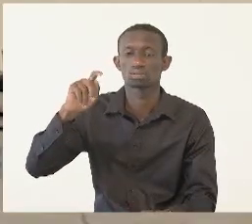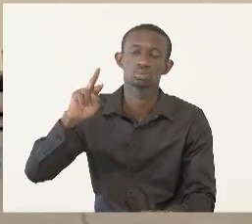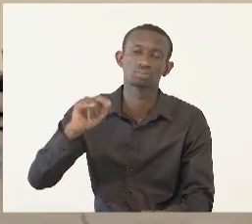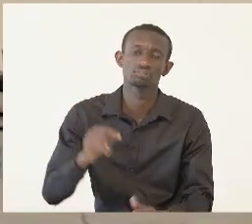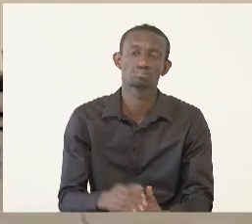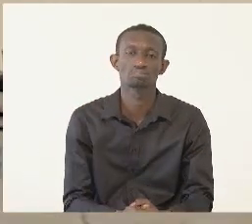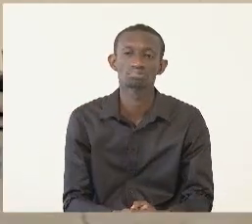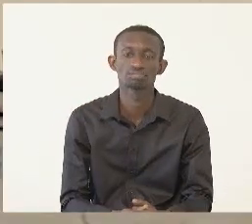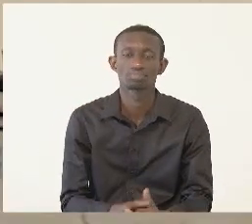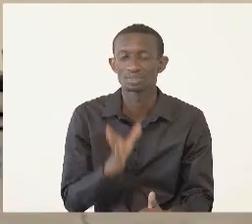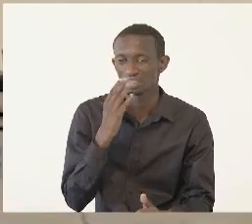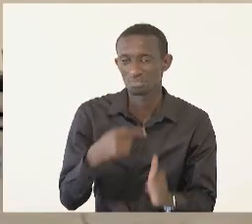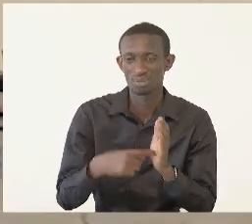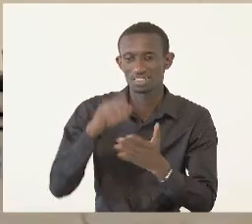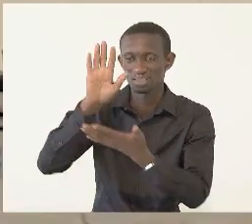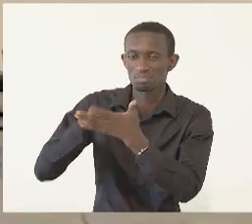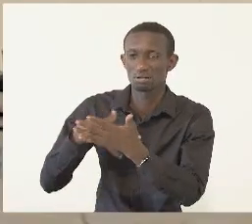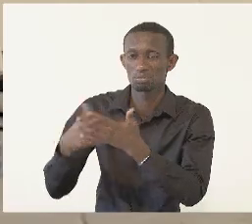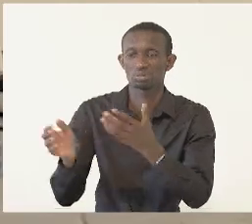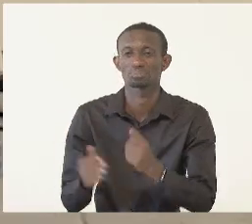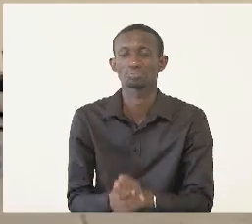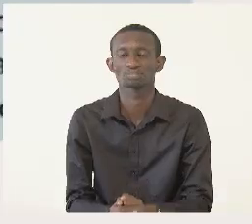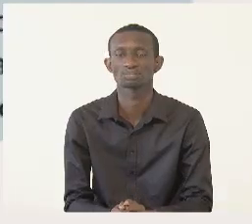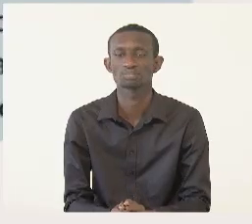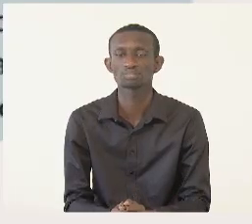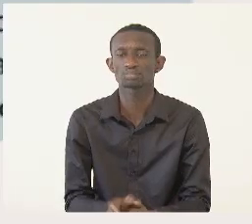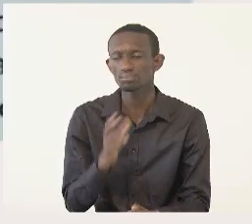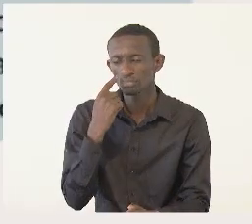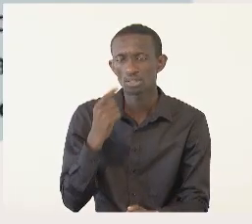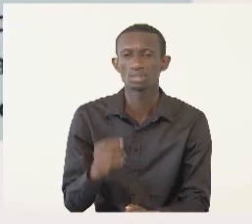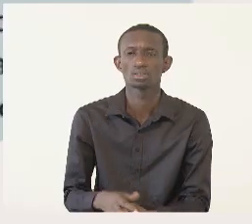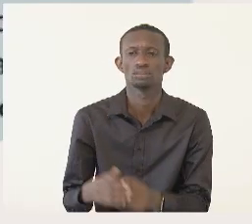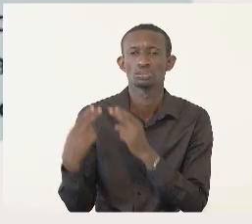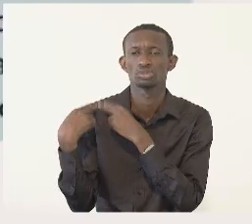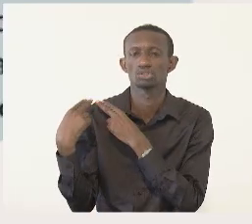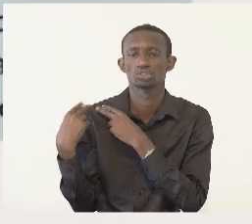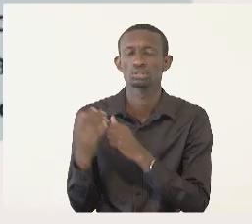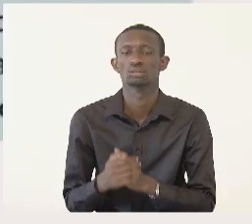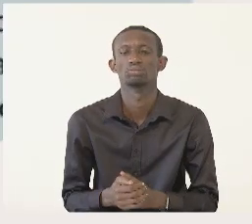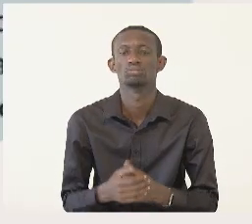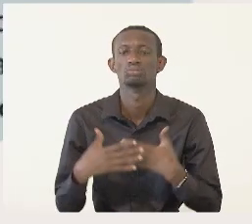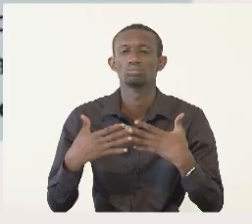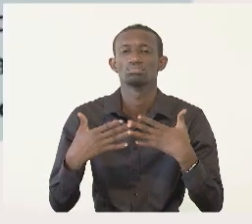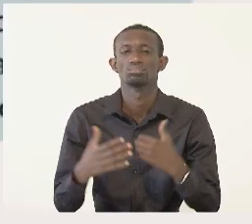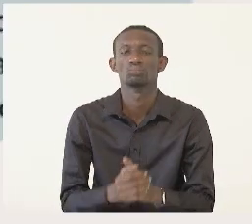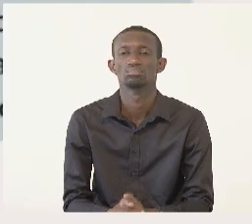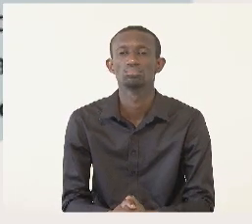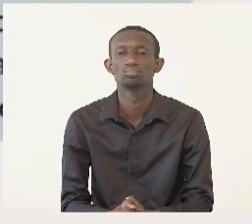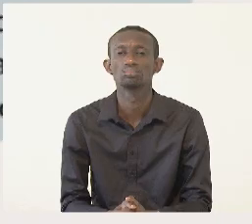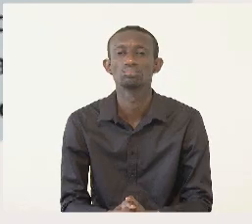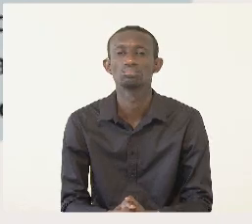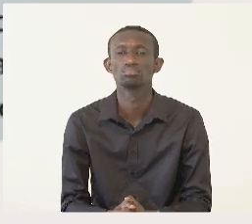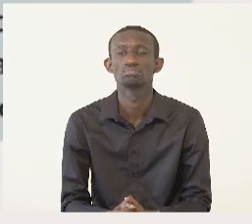Let me have a table. We have the role of we're going to see the role of the liver in excretion. The table below summarizes